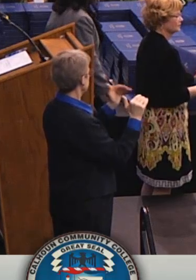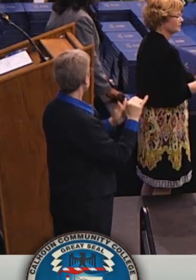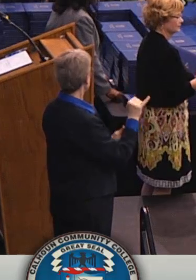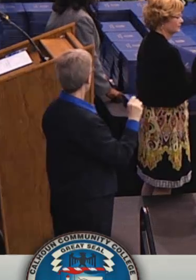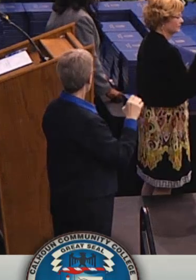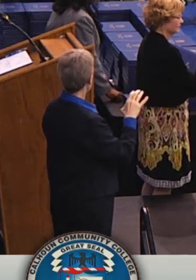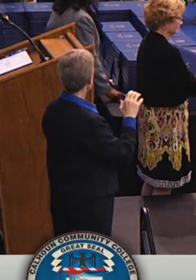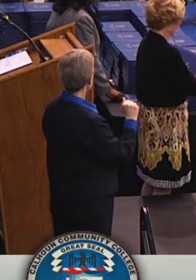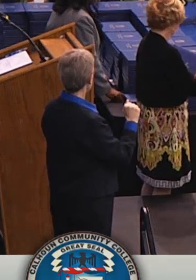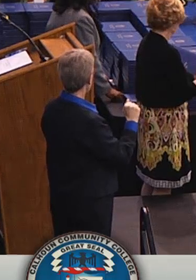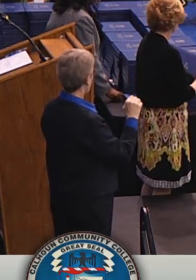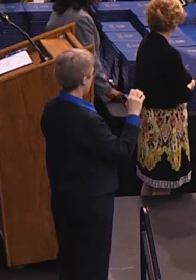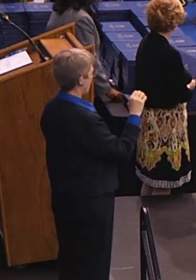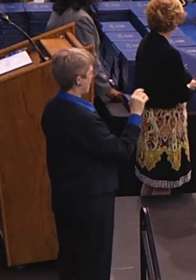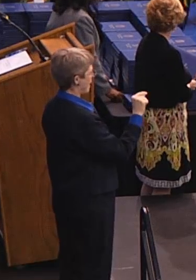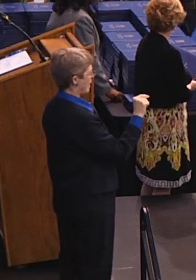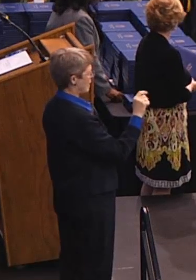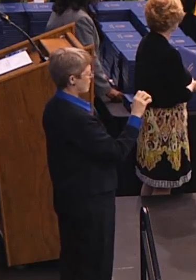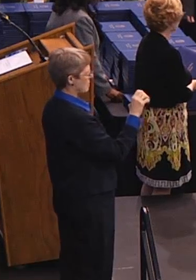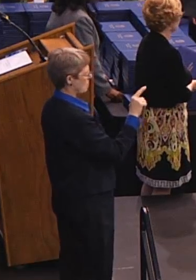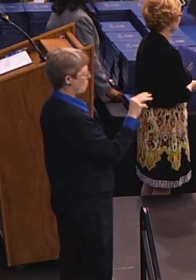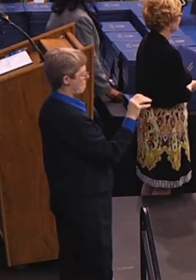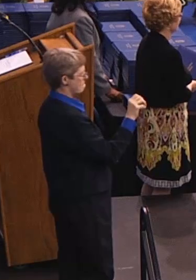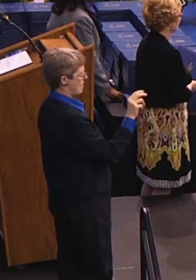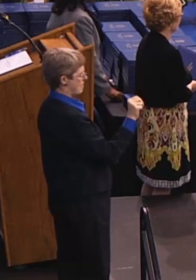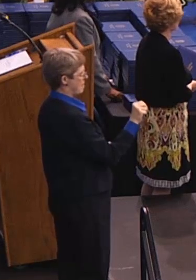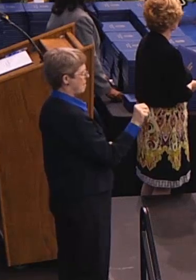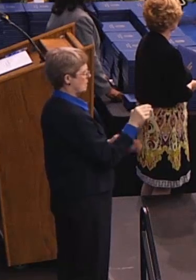Jessica Lynn Edelman, General Studies, summa cum laude.